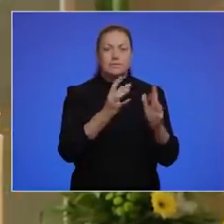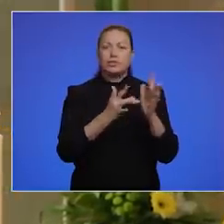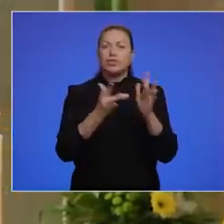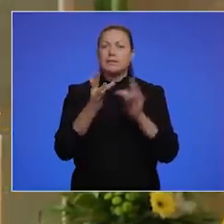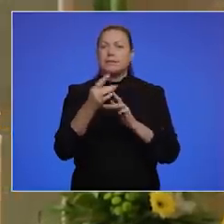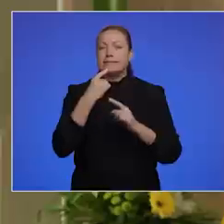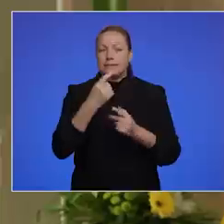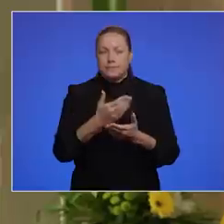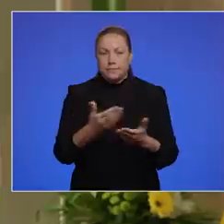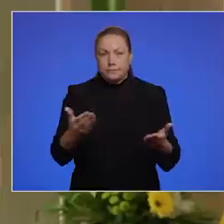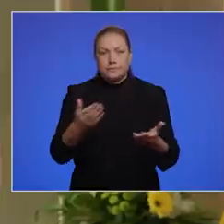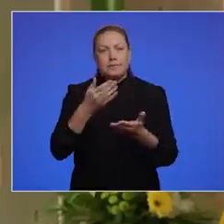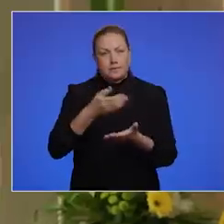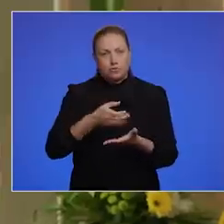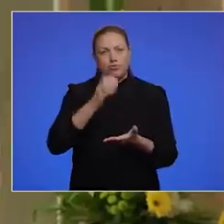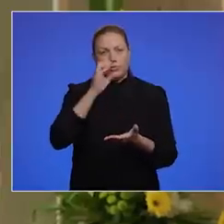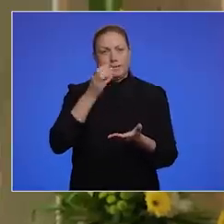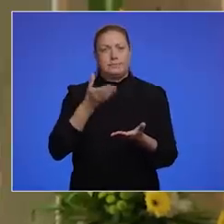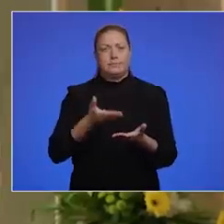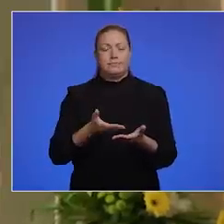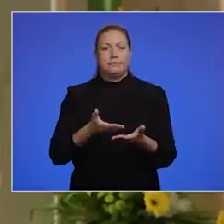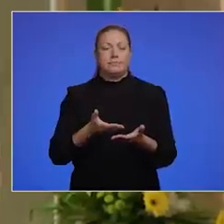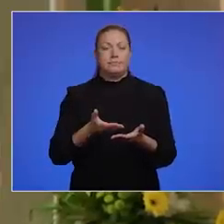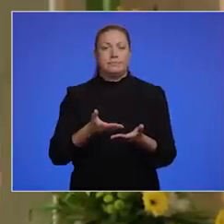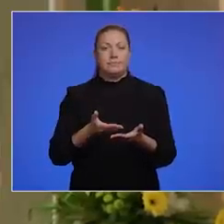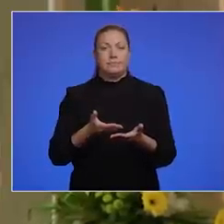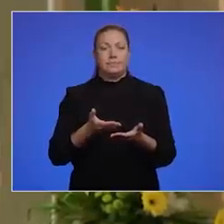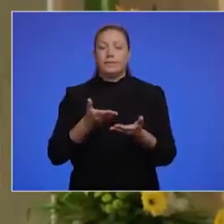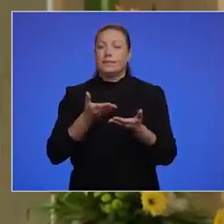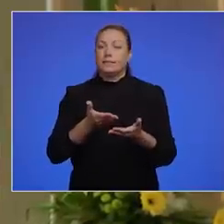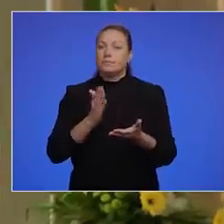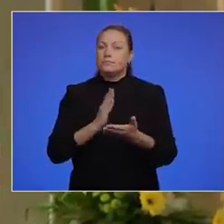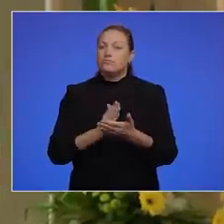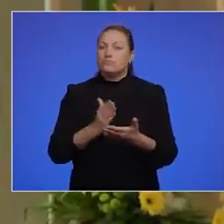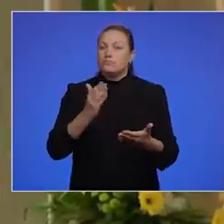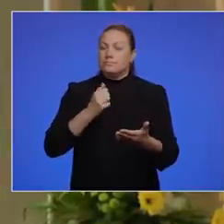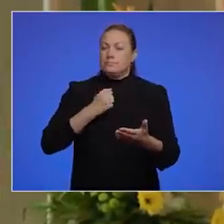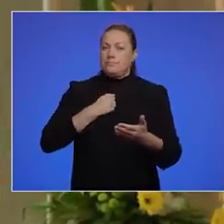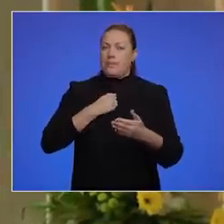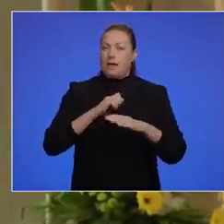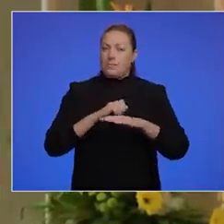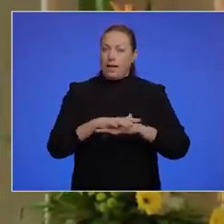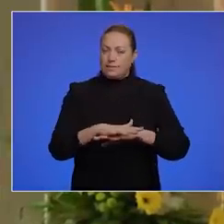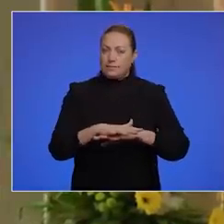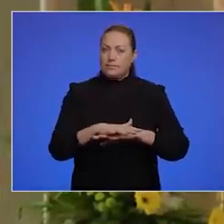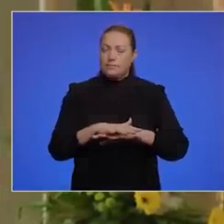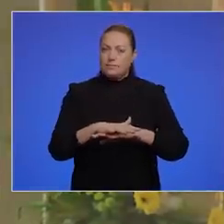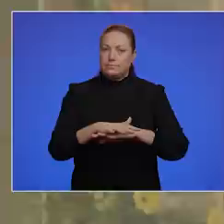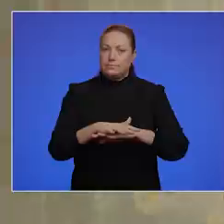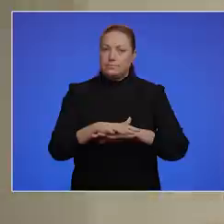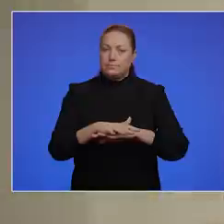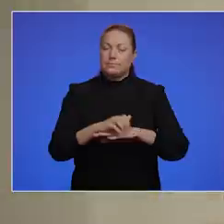Take this, all of you And drink from it For this is the chalice of my blood